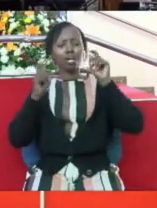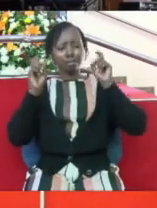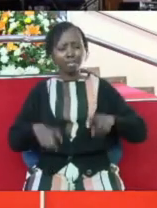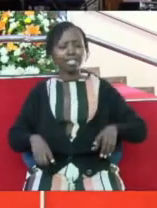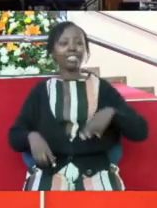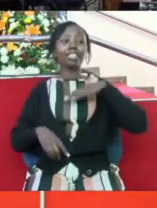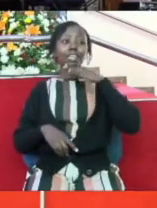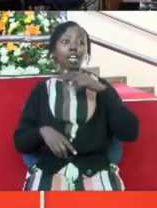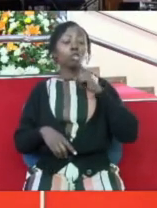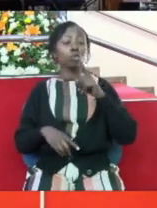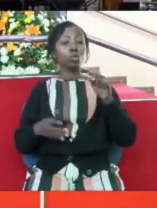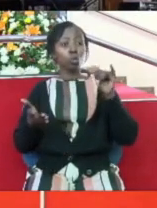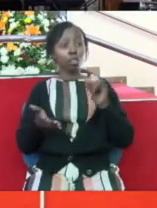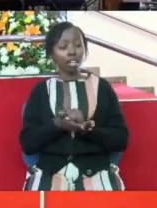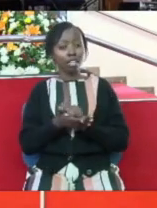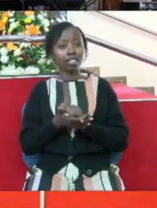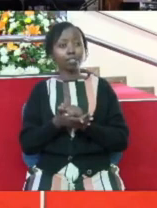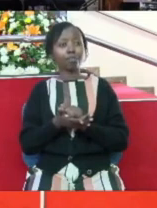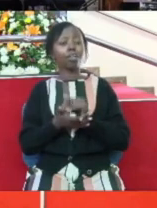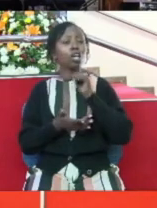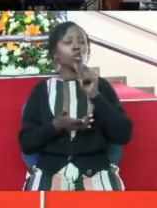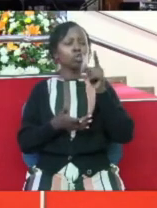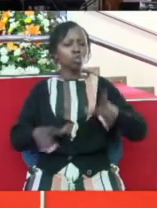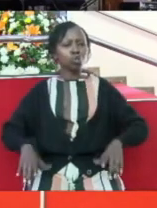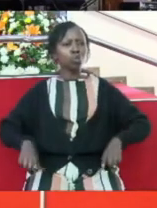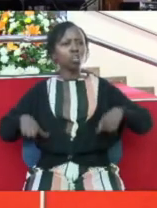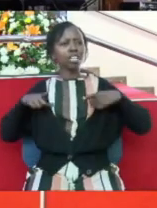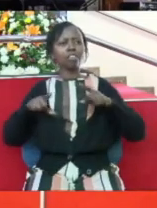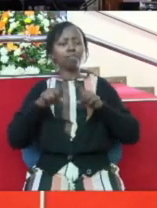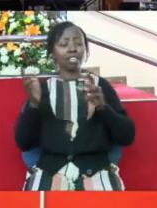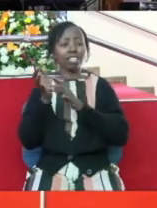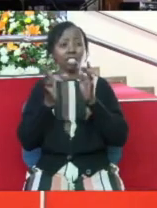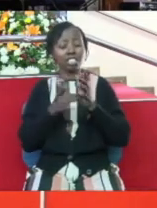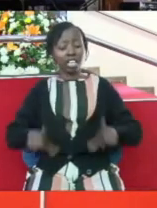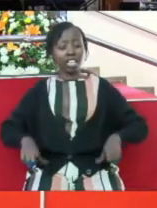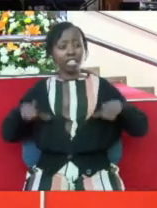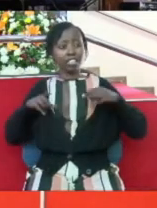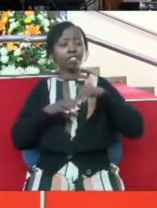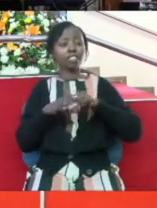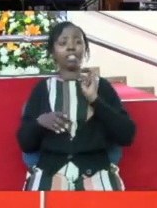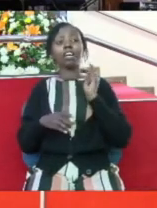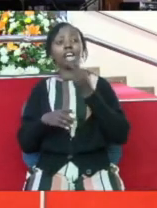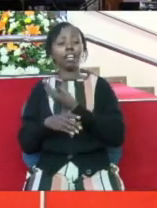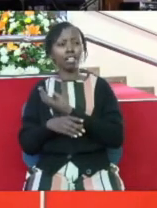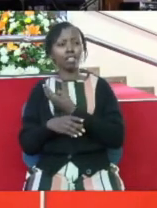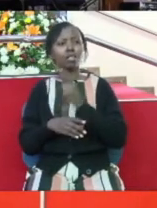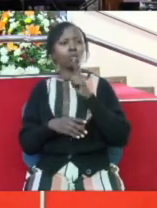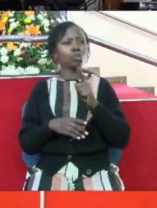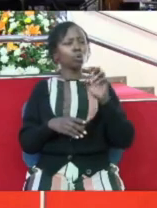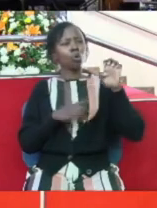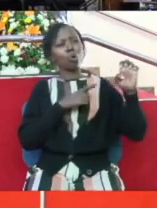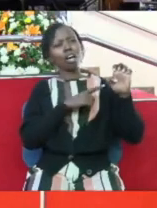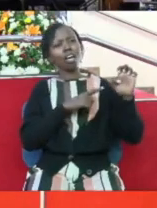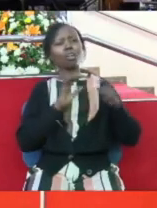be us who live. Ni kwamba sio sisi tunaoishi. But Christ lives in us. Lakini Yesu anaishi ndani yetu. Now Enoch is a representation.